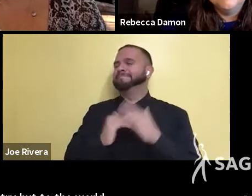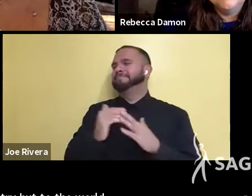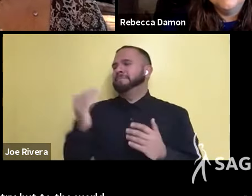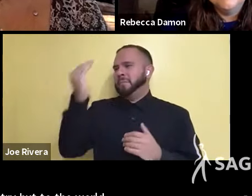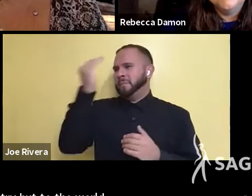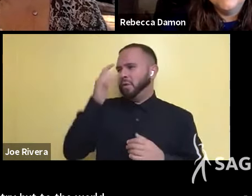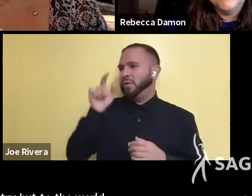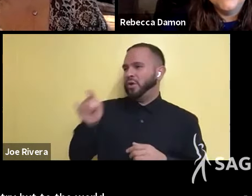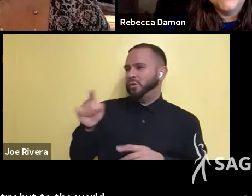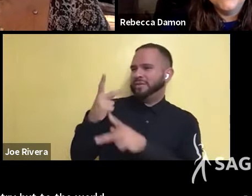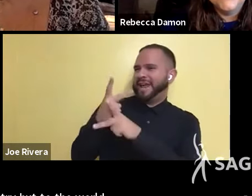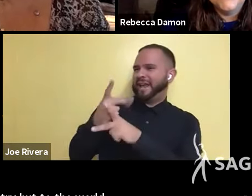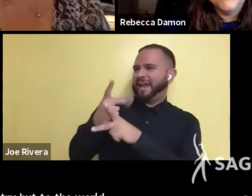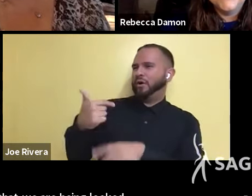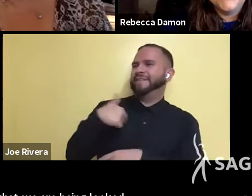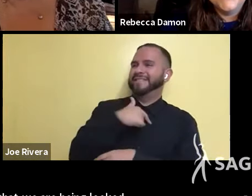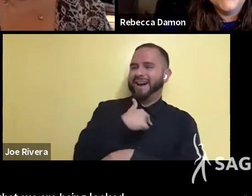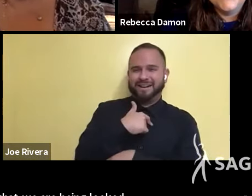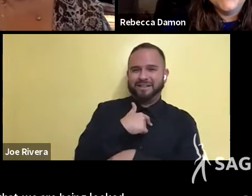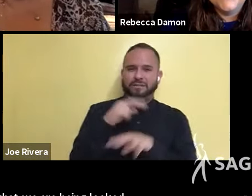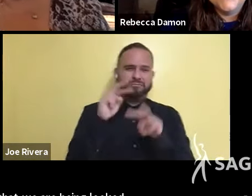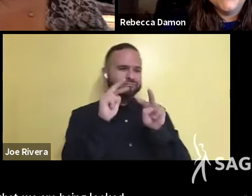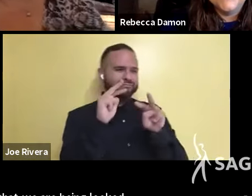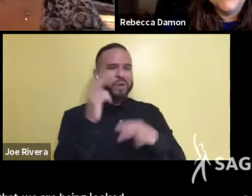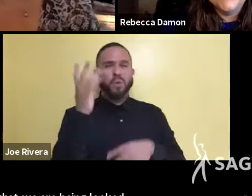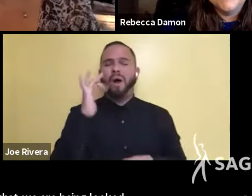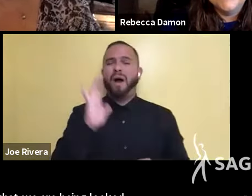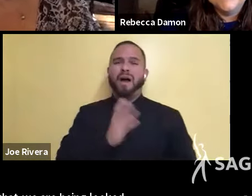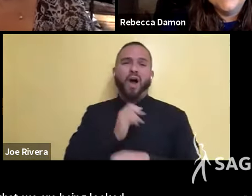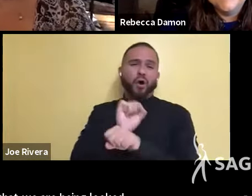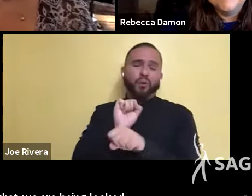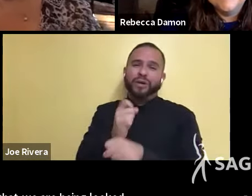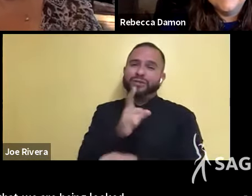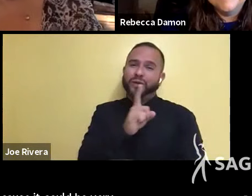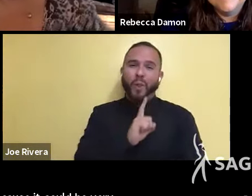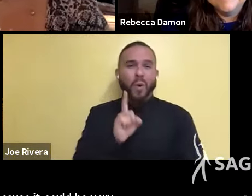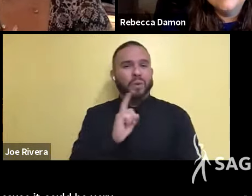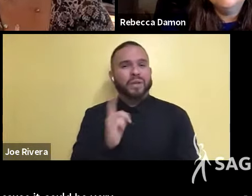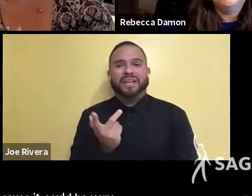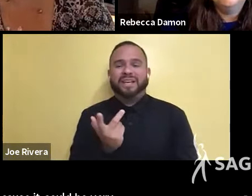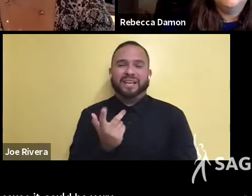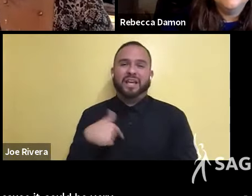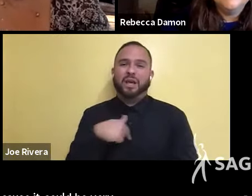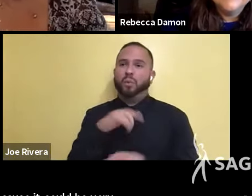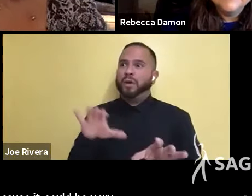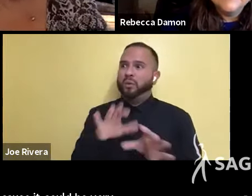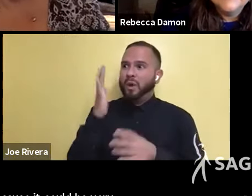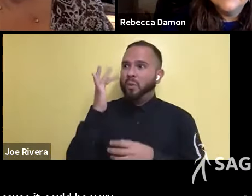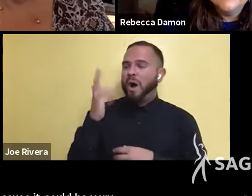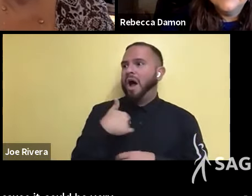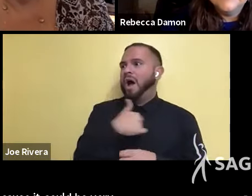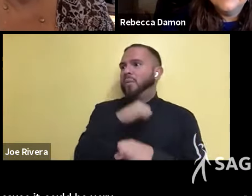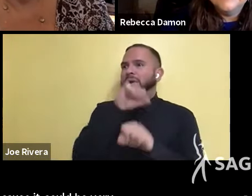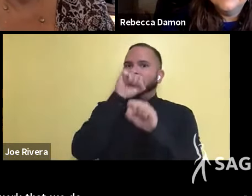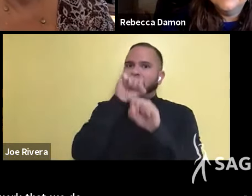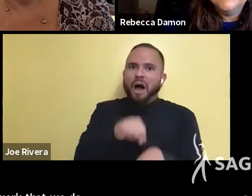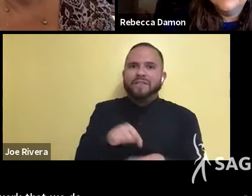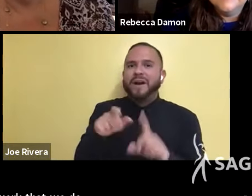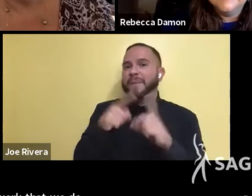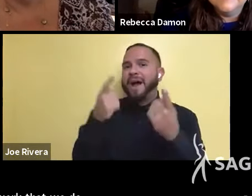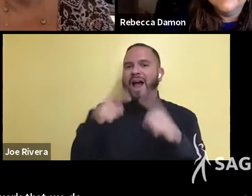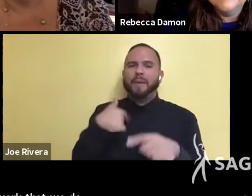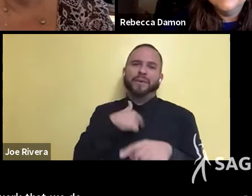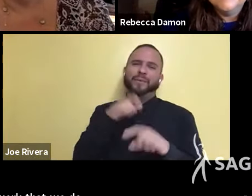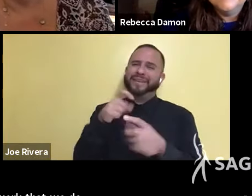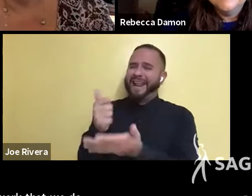after, because it can be very lonely, the work that we do. We do it because we love it, but we need help. And so you as an advocate,